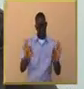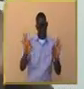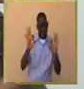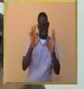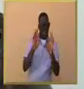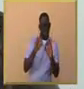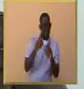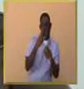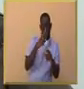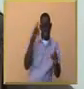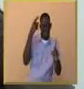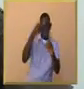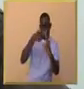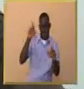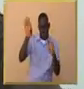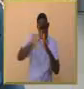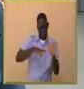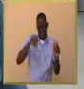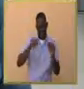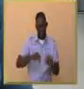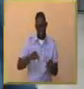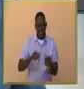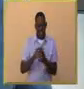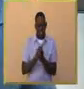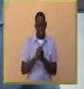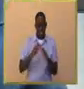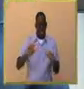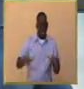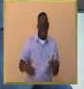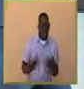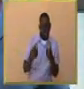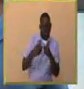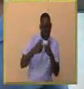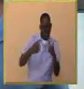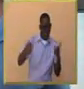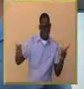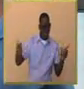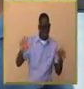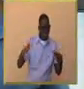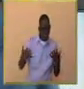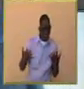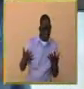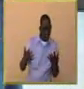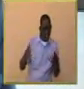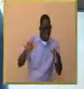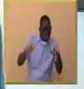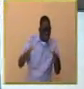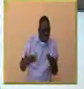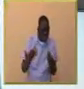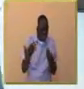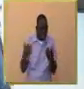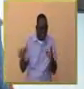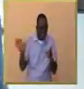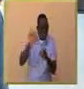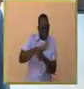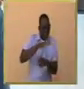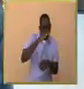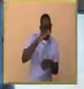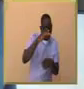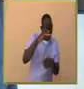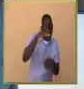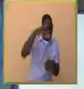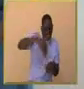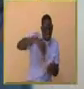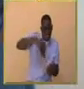valid. That's the reason why they're here. But how long is this process going to take? And how are they going to cover the whole of